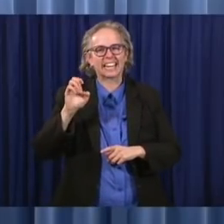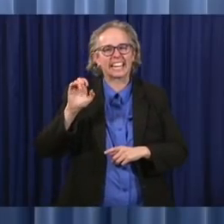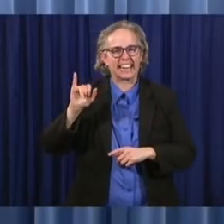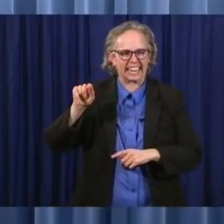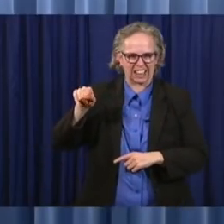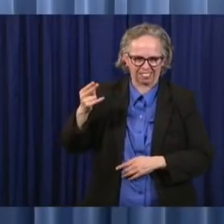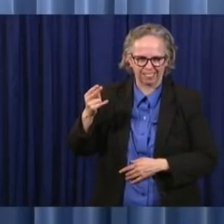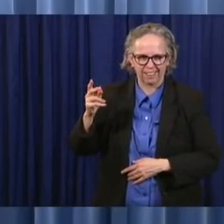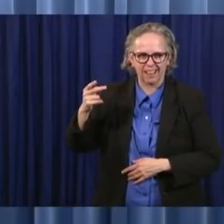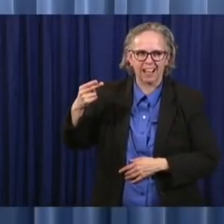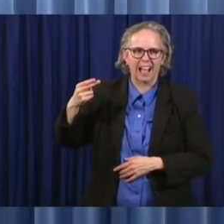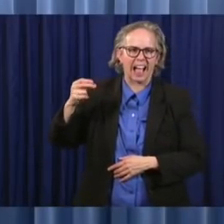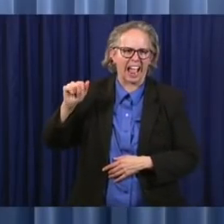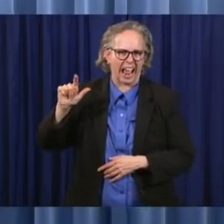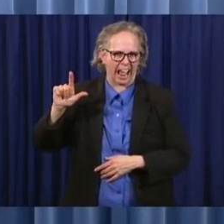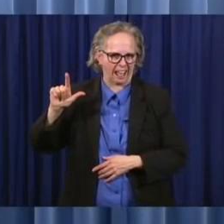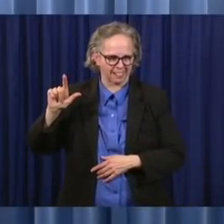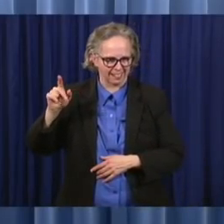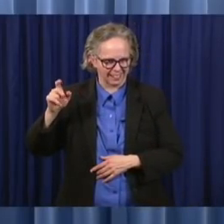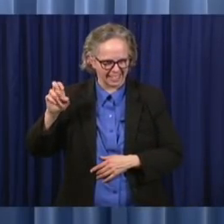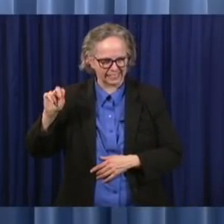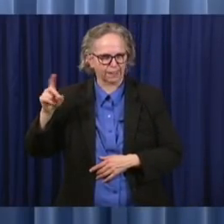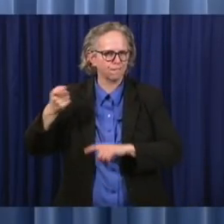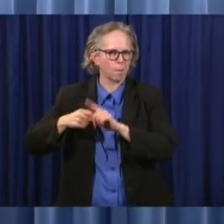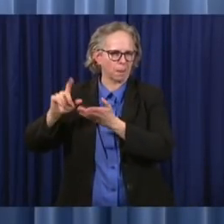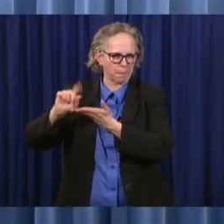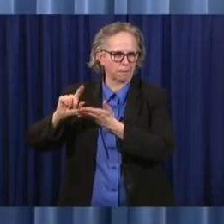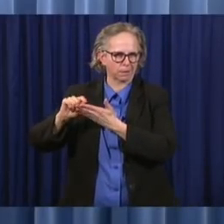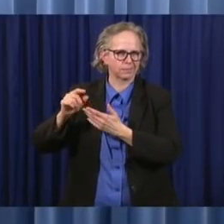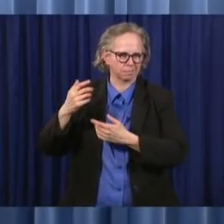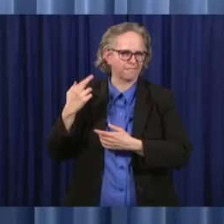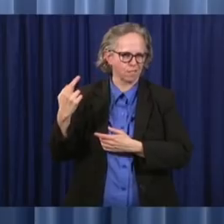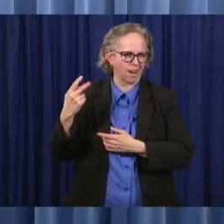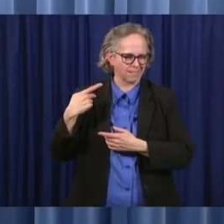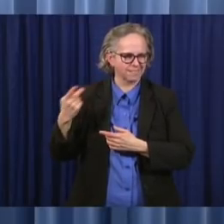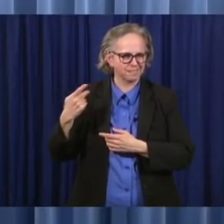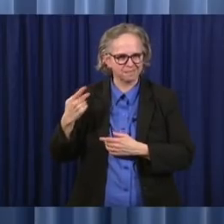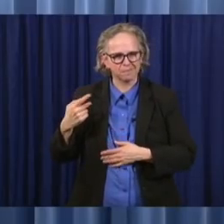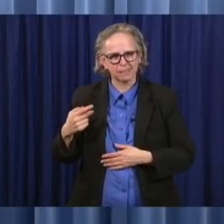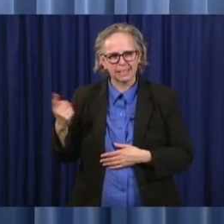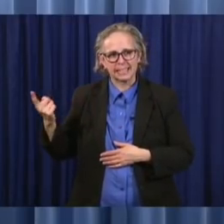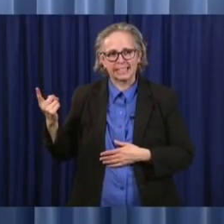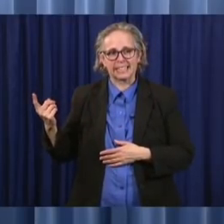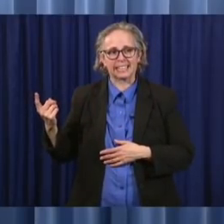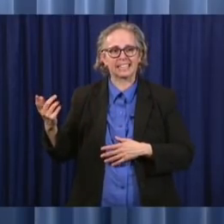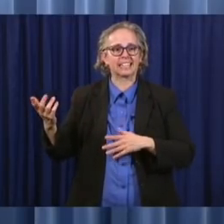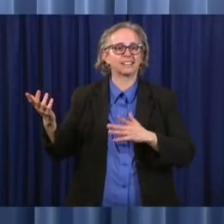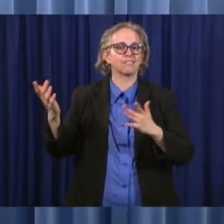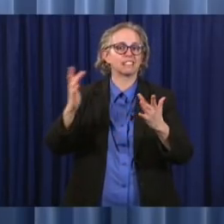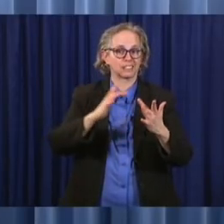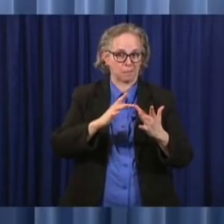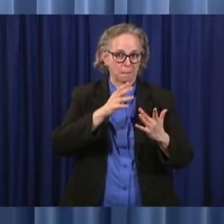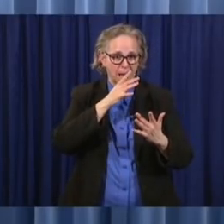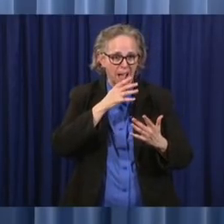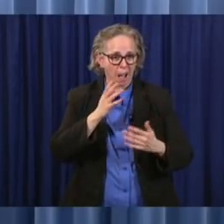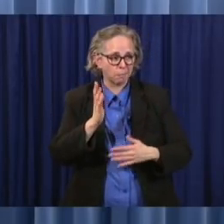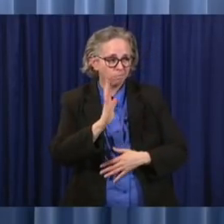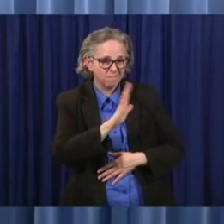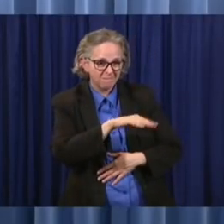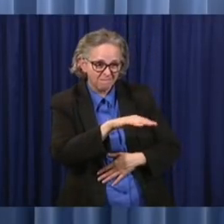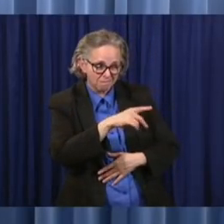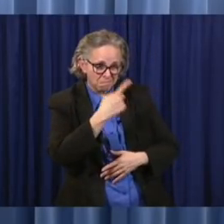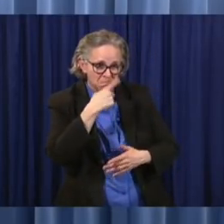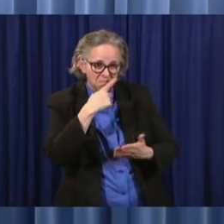paper, Mother always thought that he reached out to her to write a column. He'd seen her letters to the